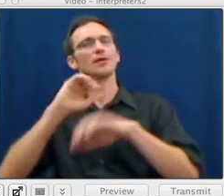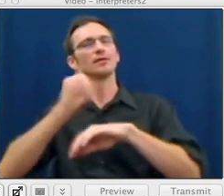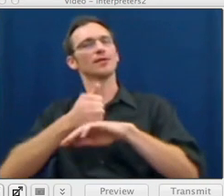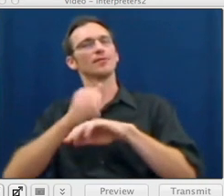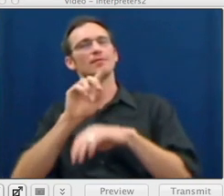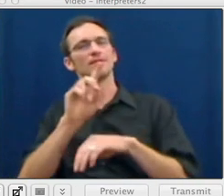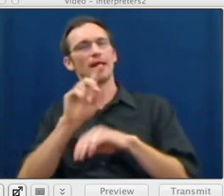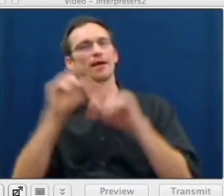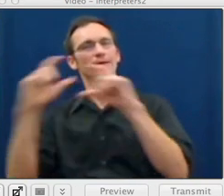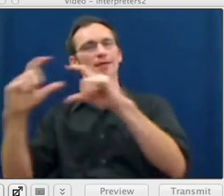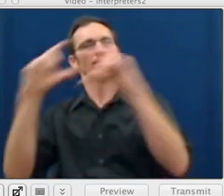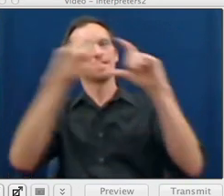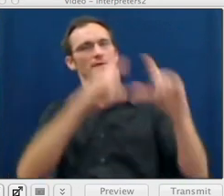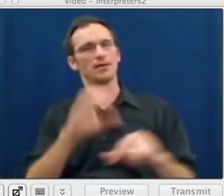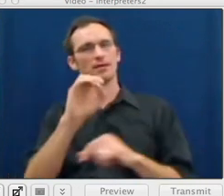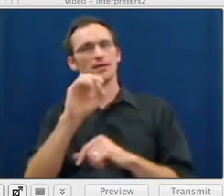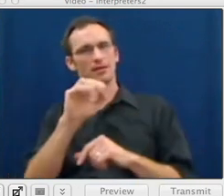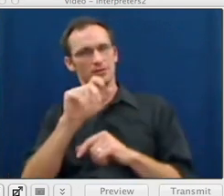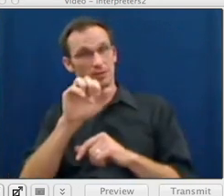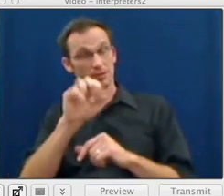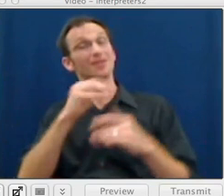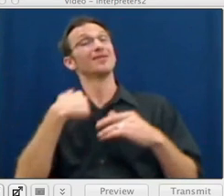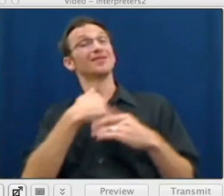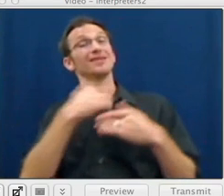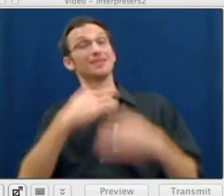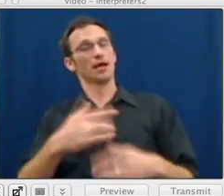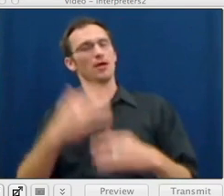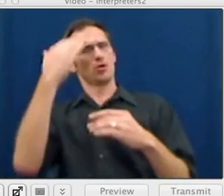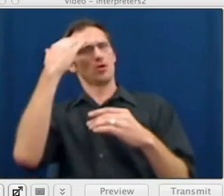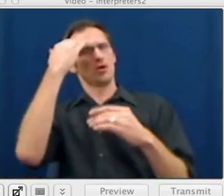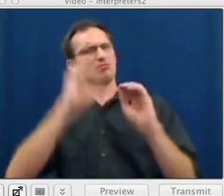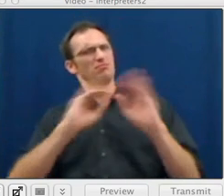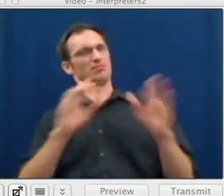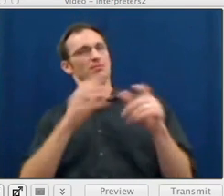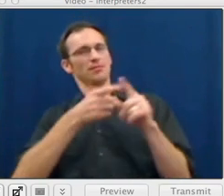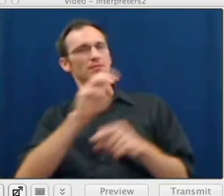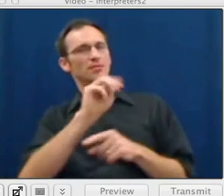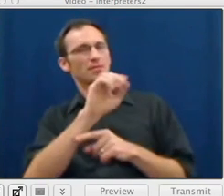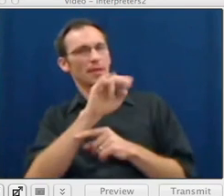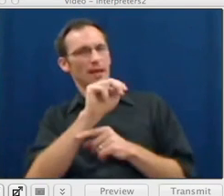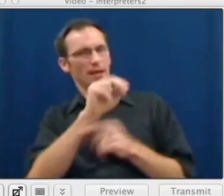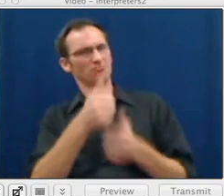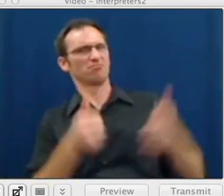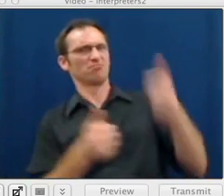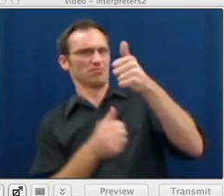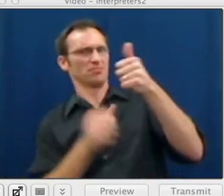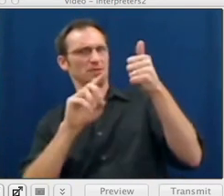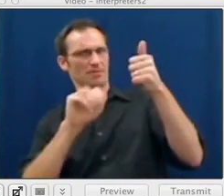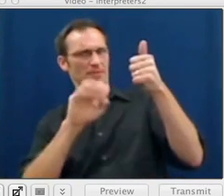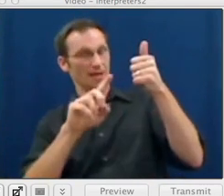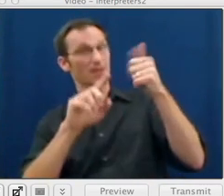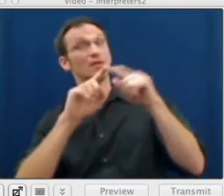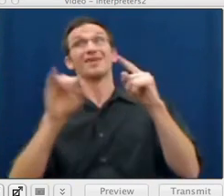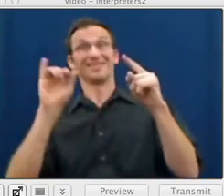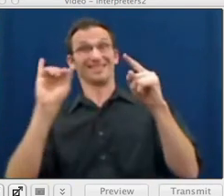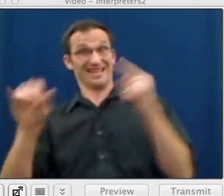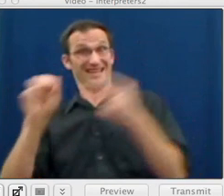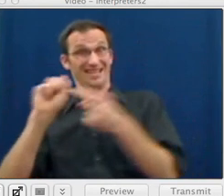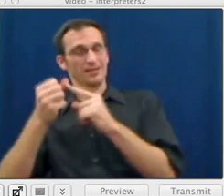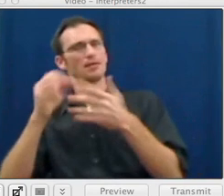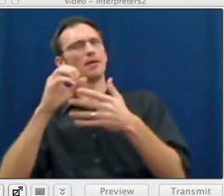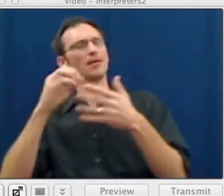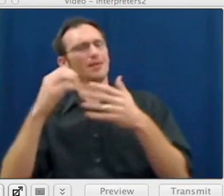is the main demand becomes evident to us, and then we flesh out the concurrent demands. In this case, actually it's the opposite. The concurrent